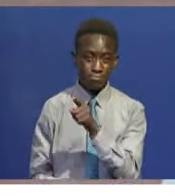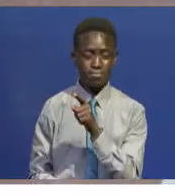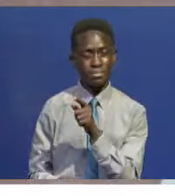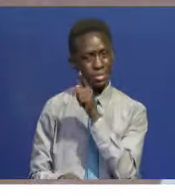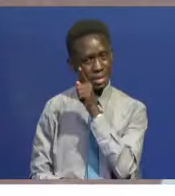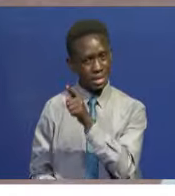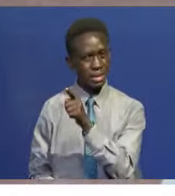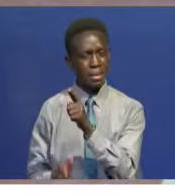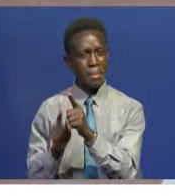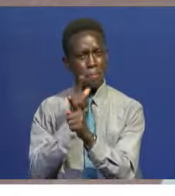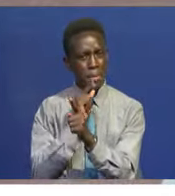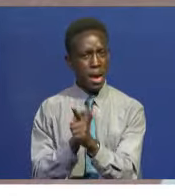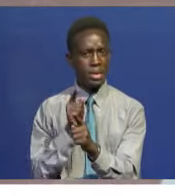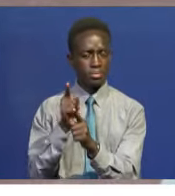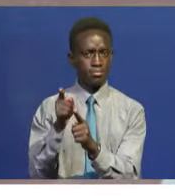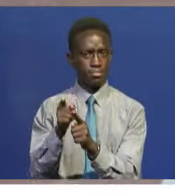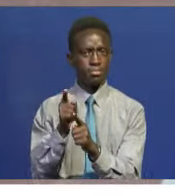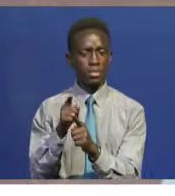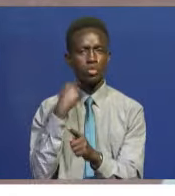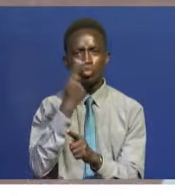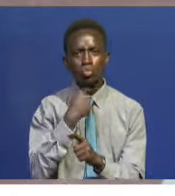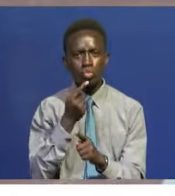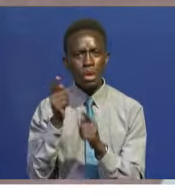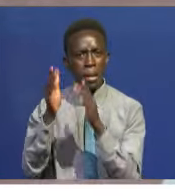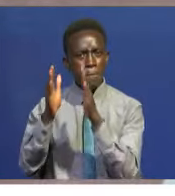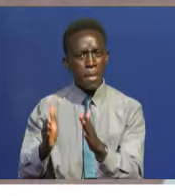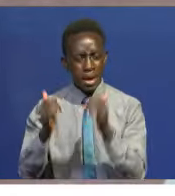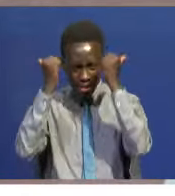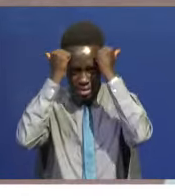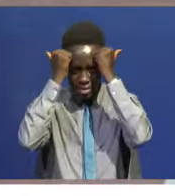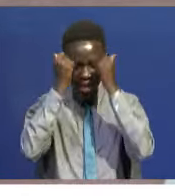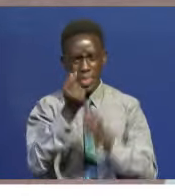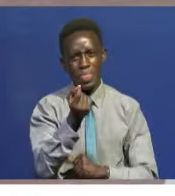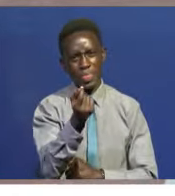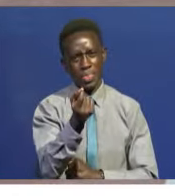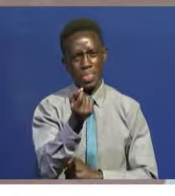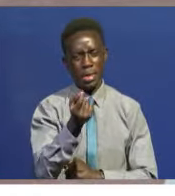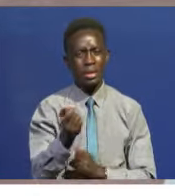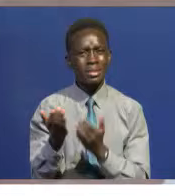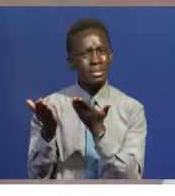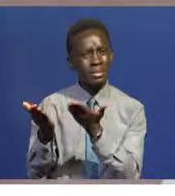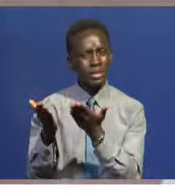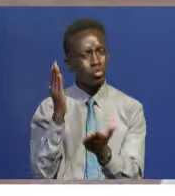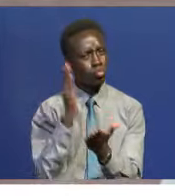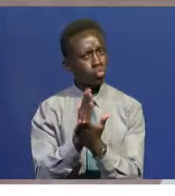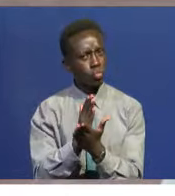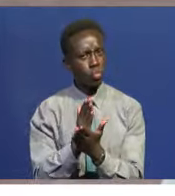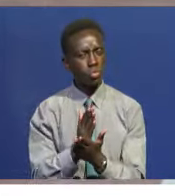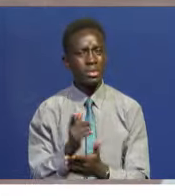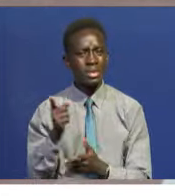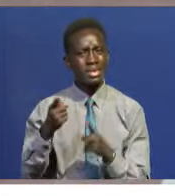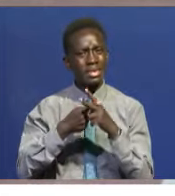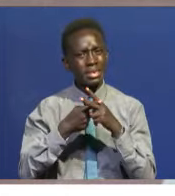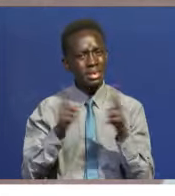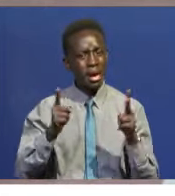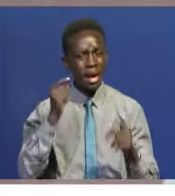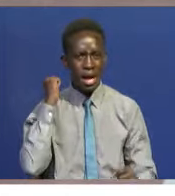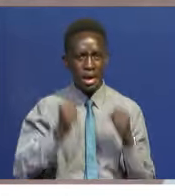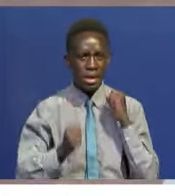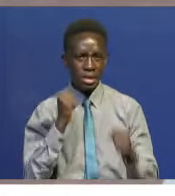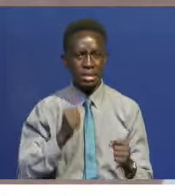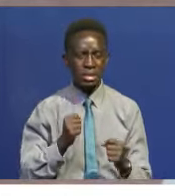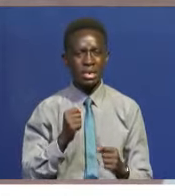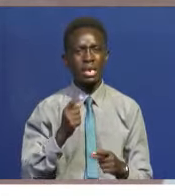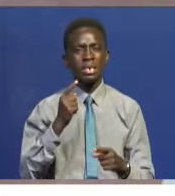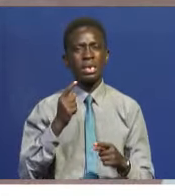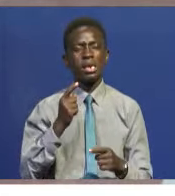man, who perhaps had the little education, who perhaps Your Excellency started running just a